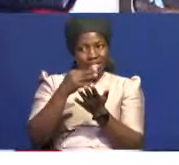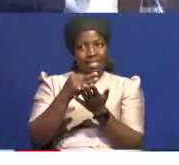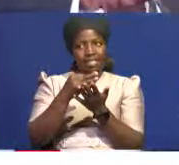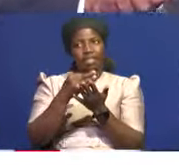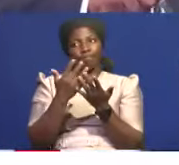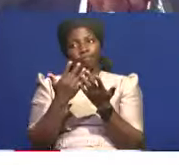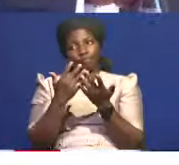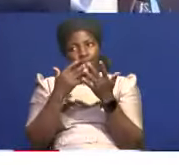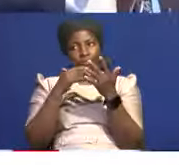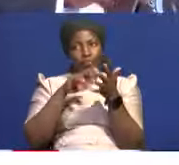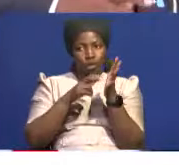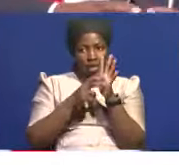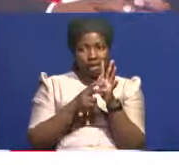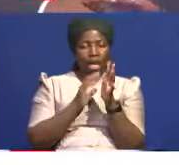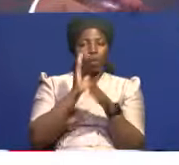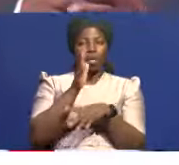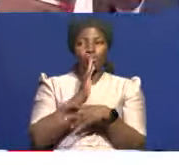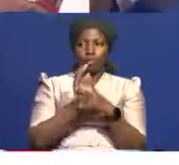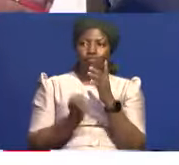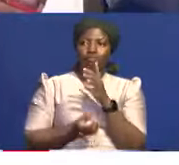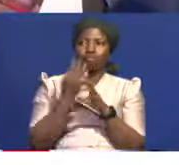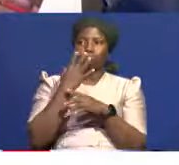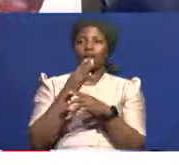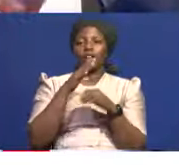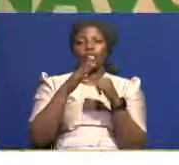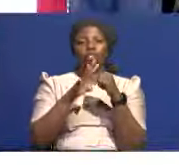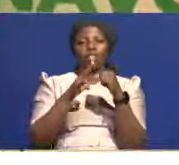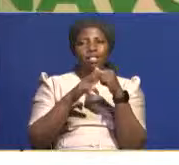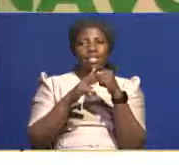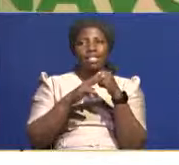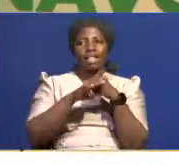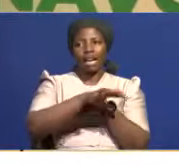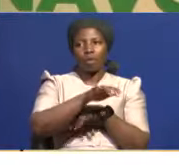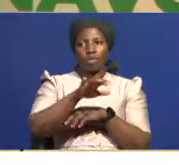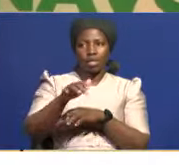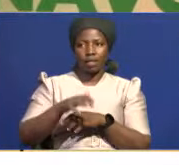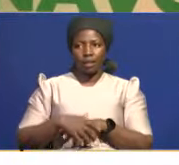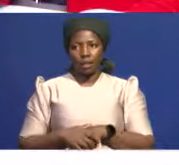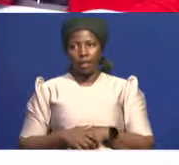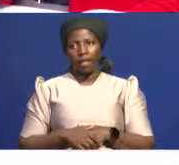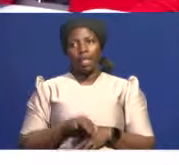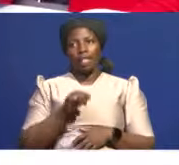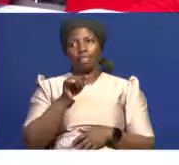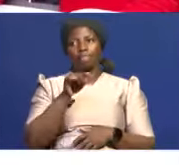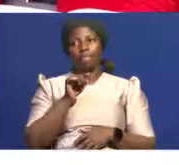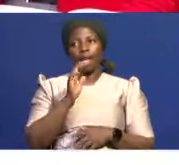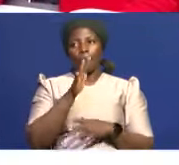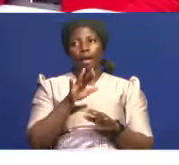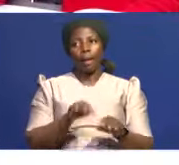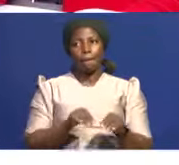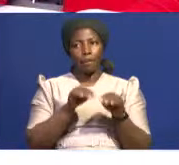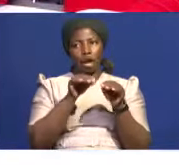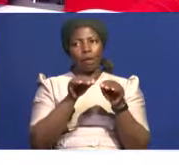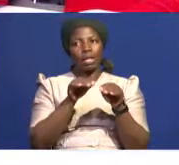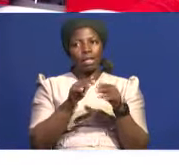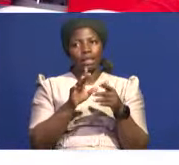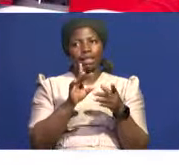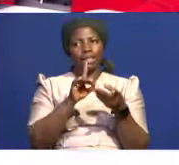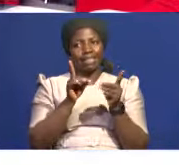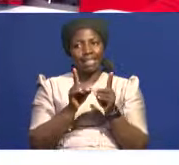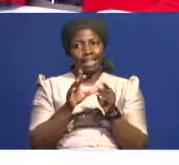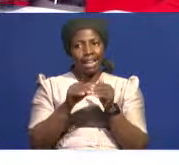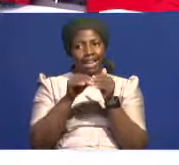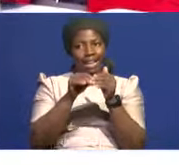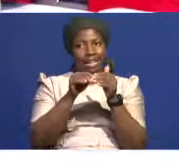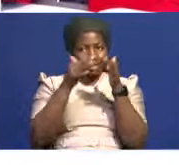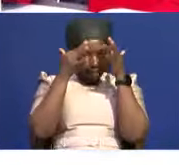Model Project is set to be rolled out in 46 counties. This initiative will promote data-driven